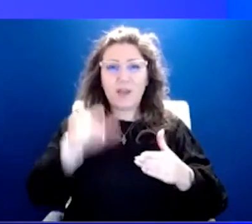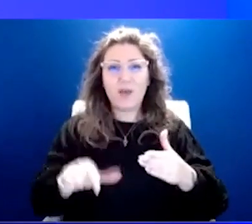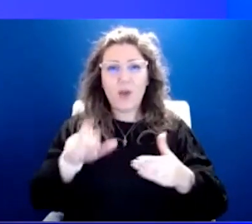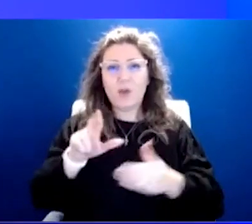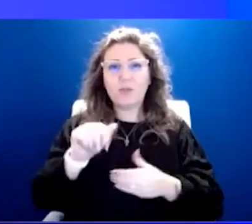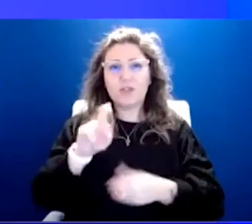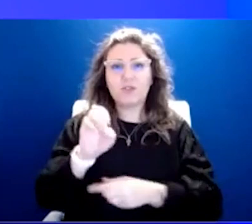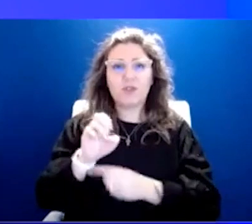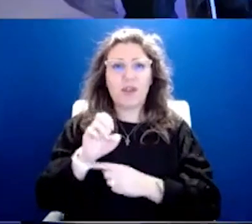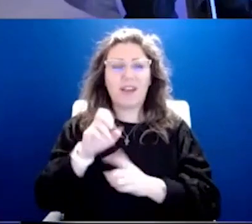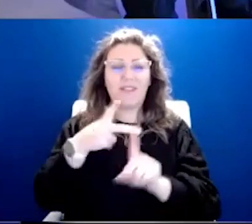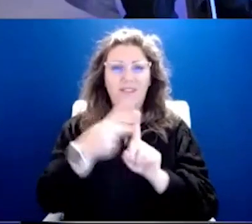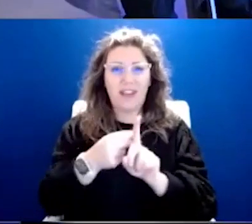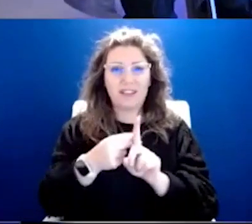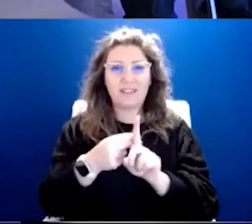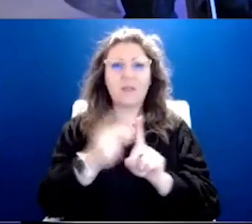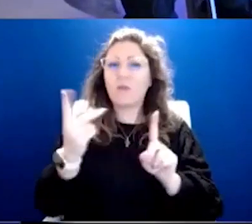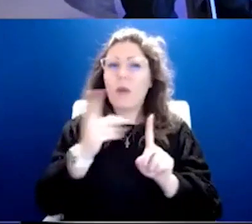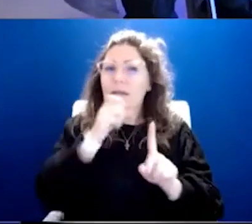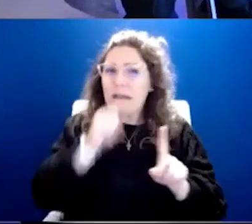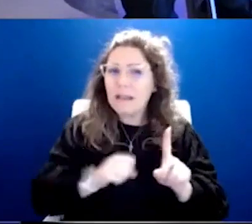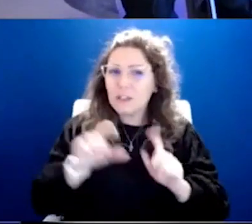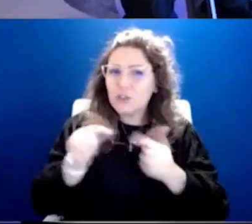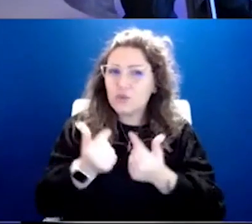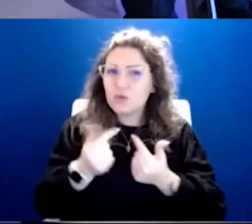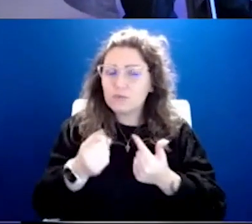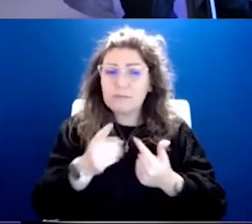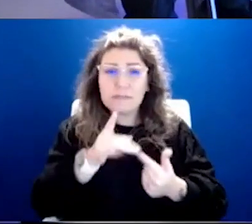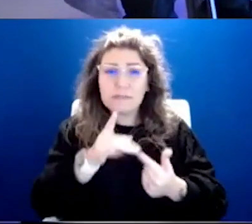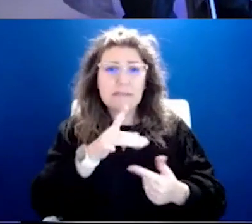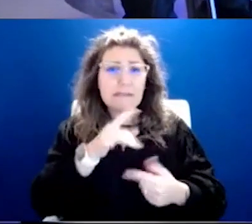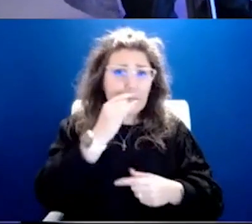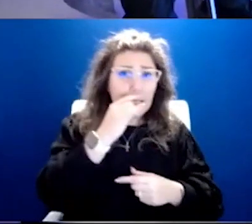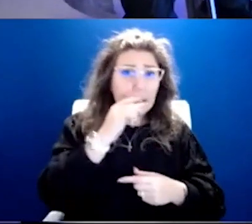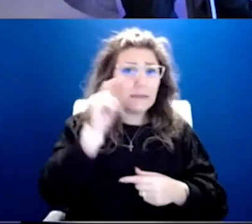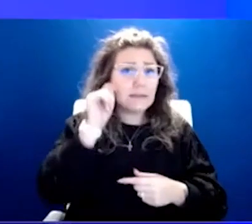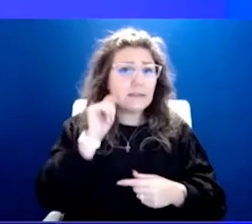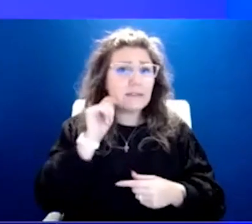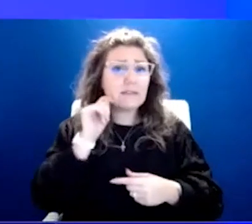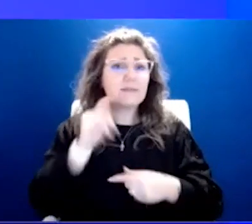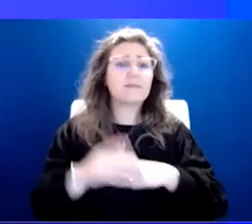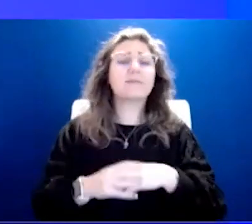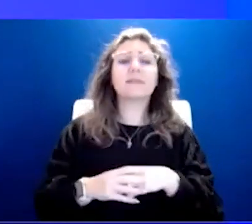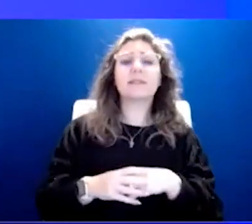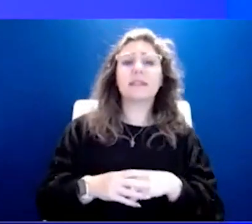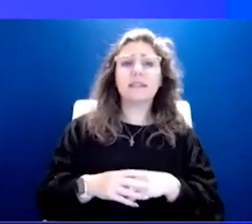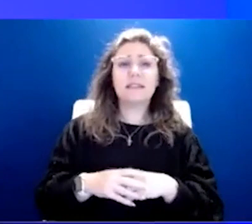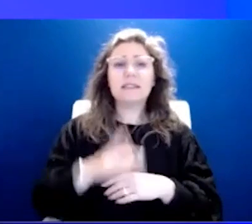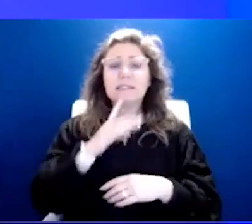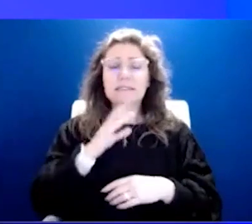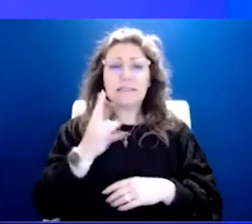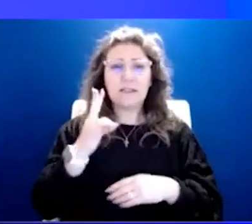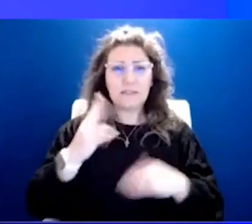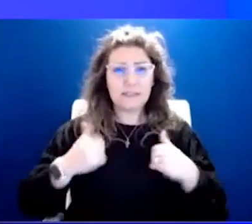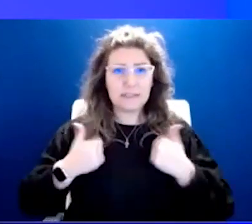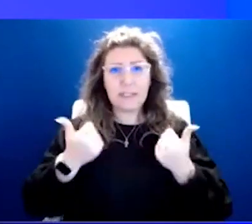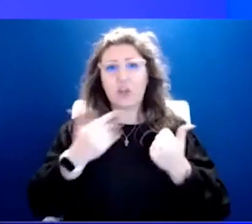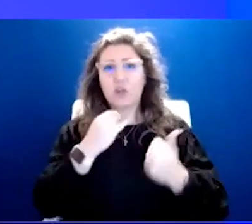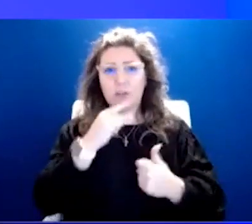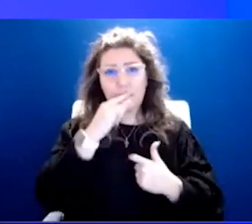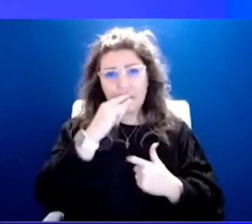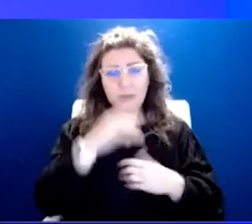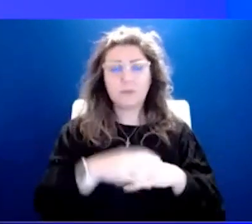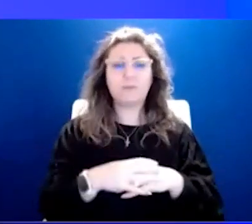vaccination. What age group is that? Are we talking kids or teens? 17 unders and the kids as well. If you look